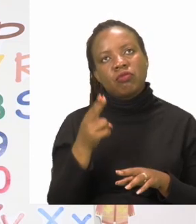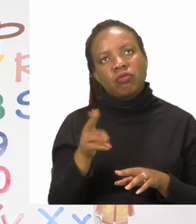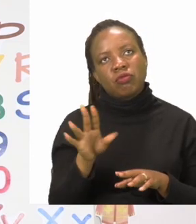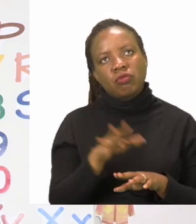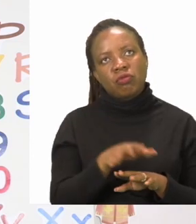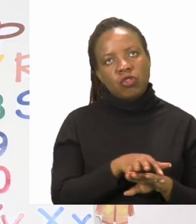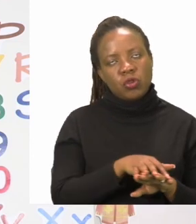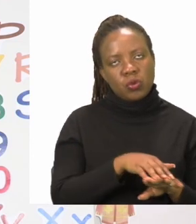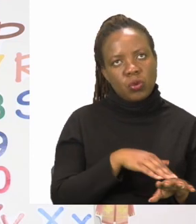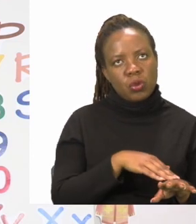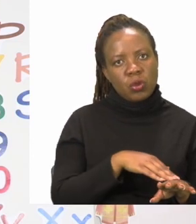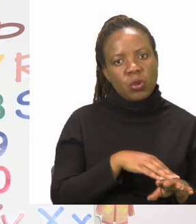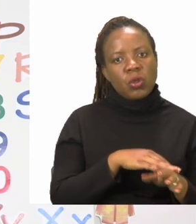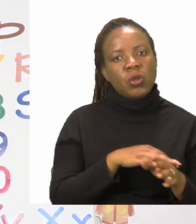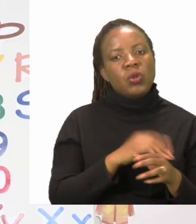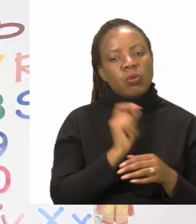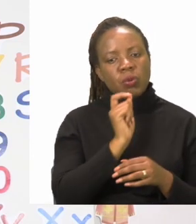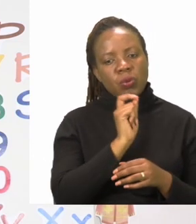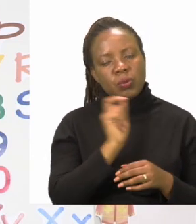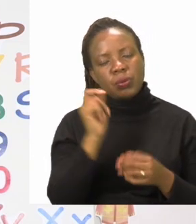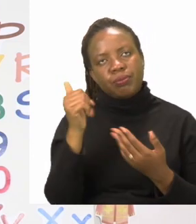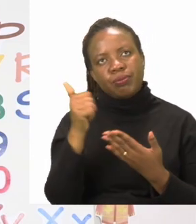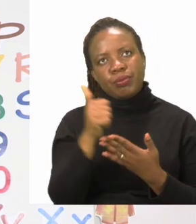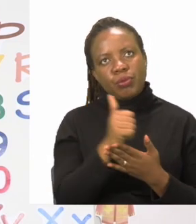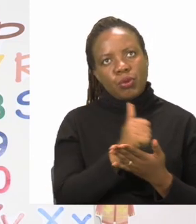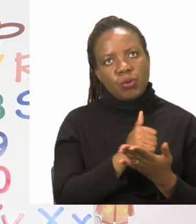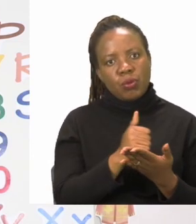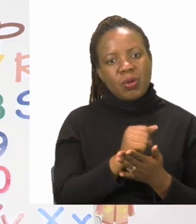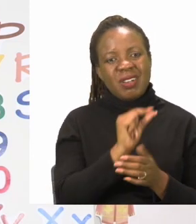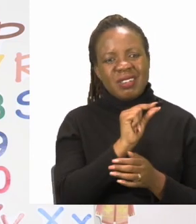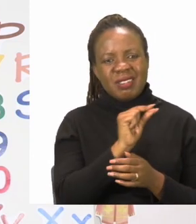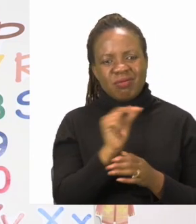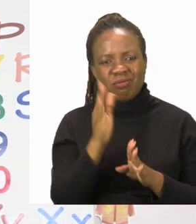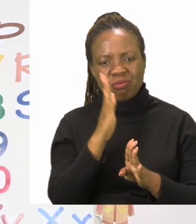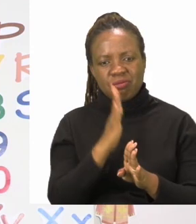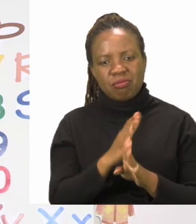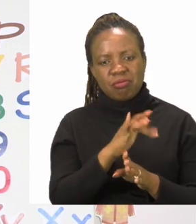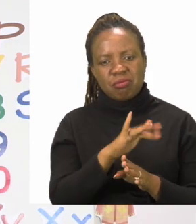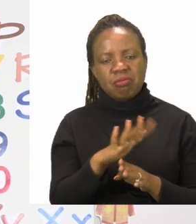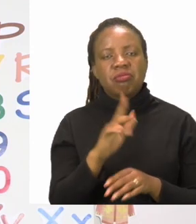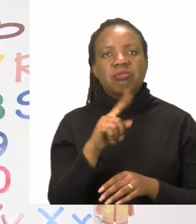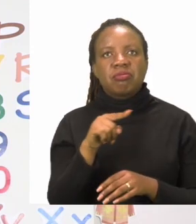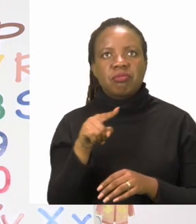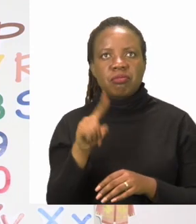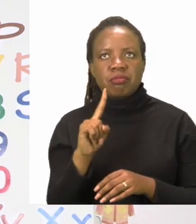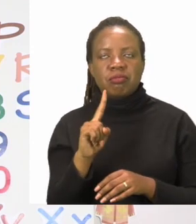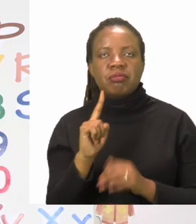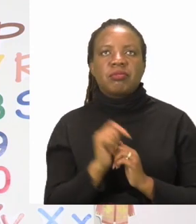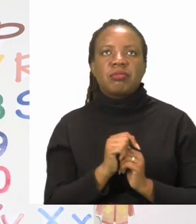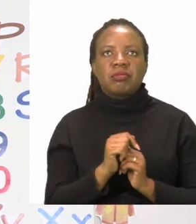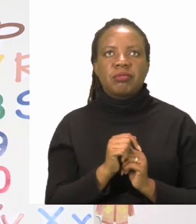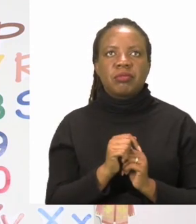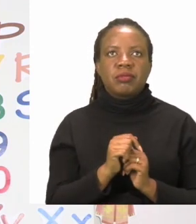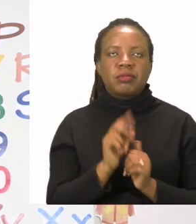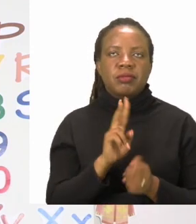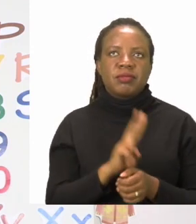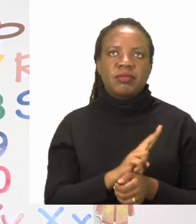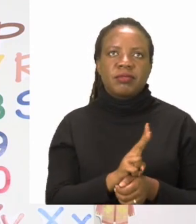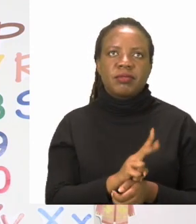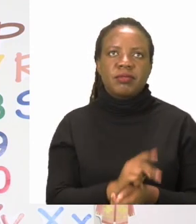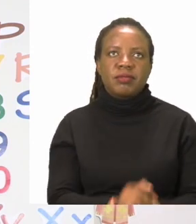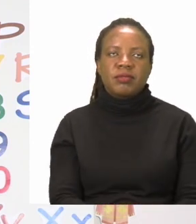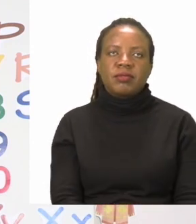each word correctly. And I'll see you when you're done, just after this advert break.